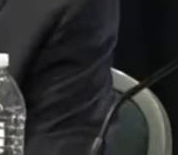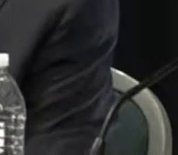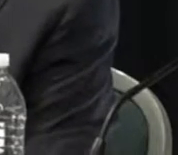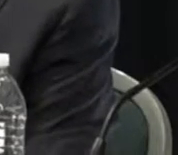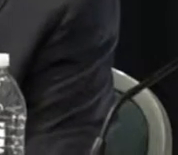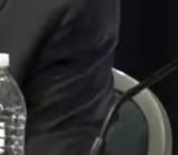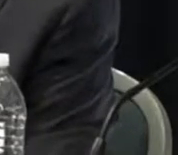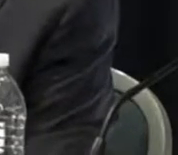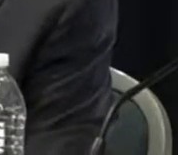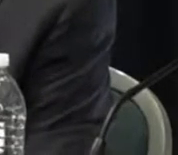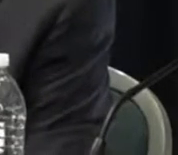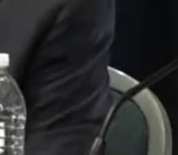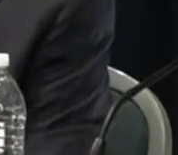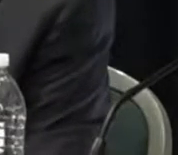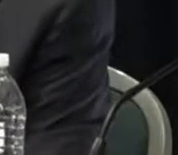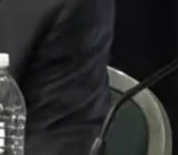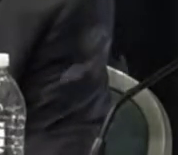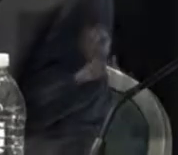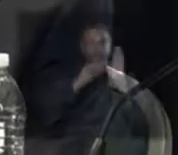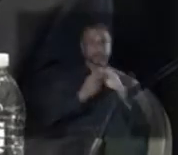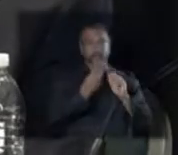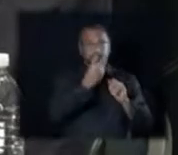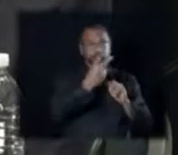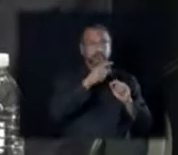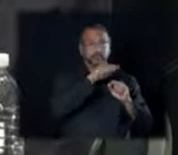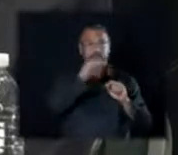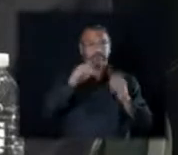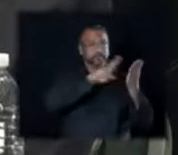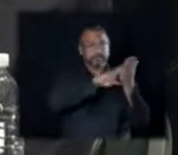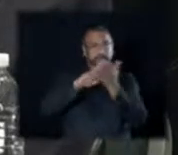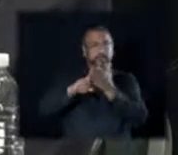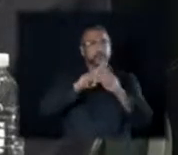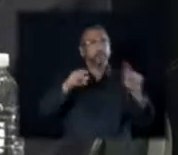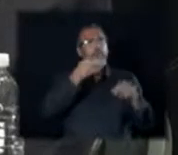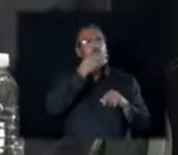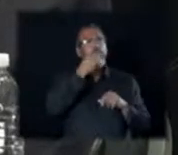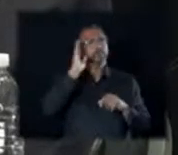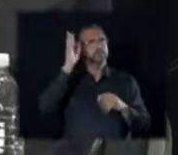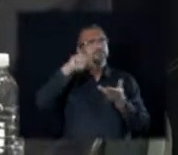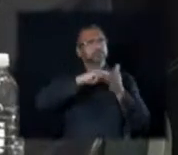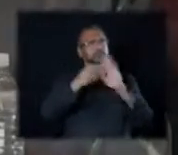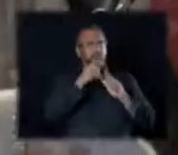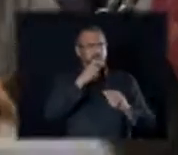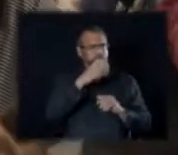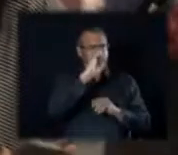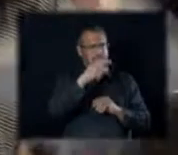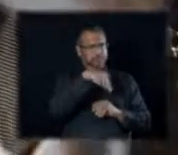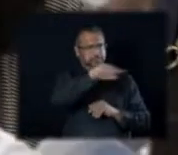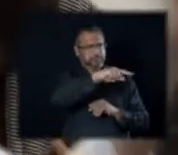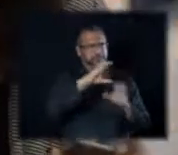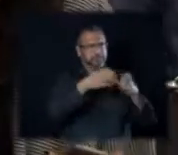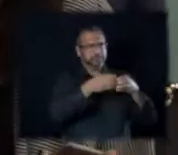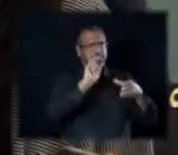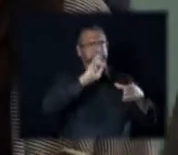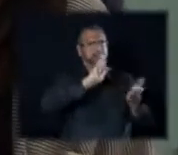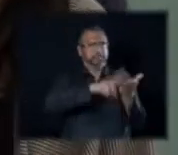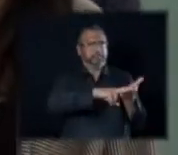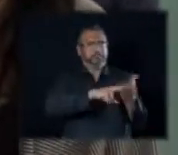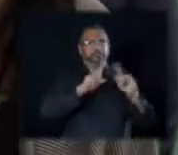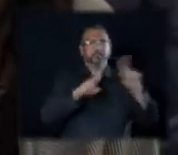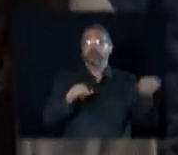move forward. A quick question. One, we're talking about two signatures, and you're saying that